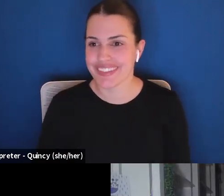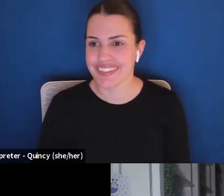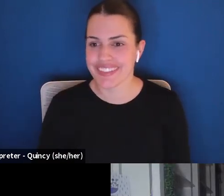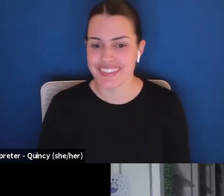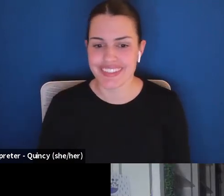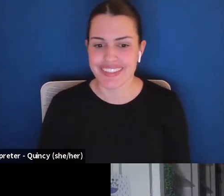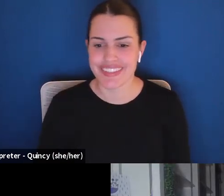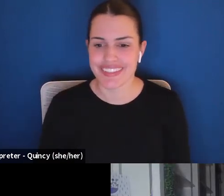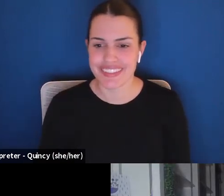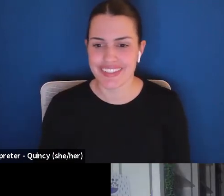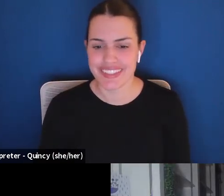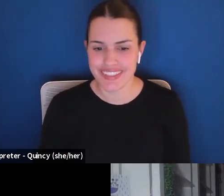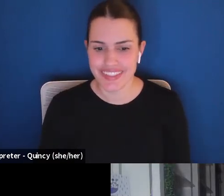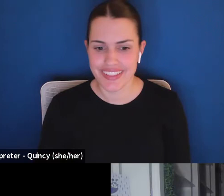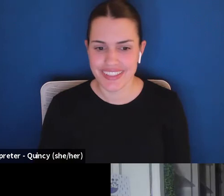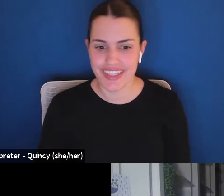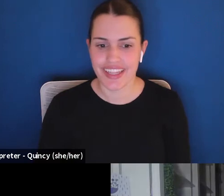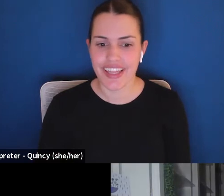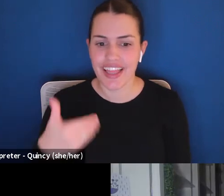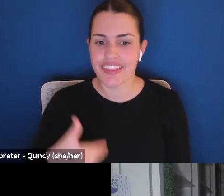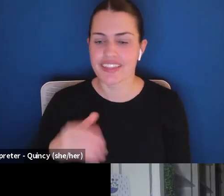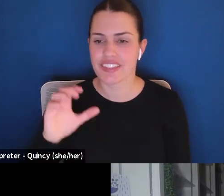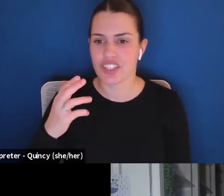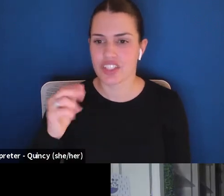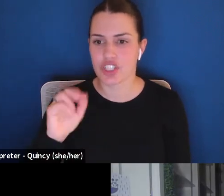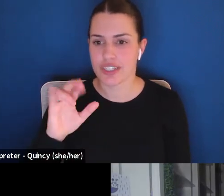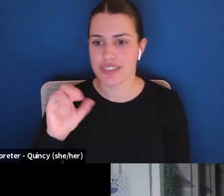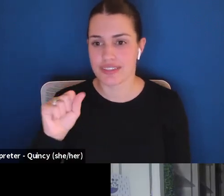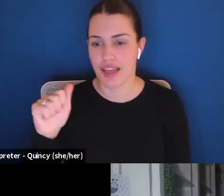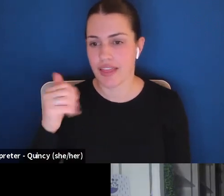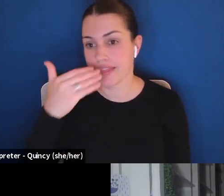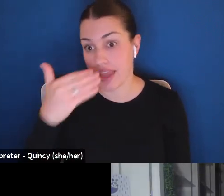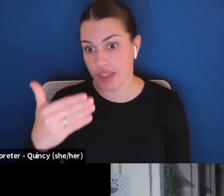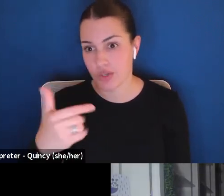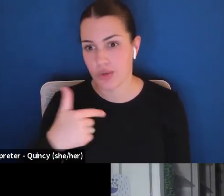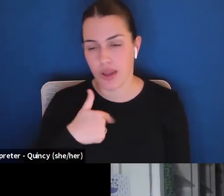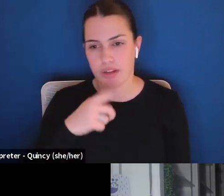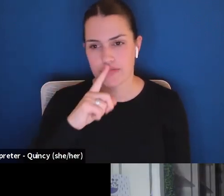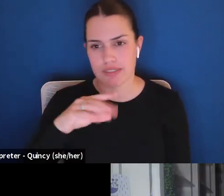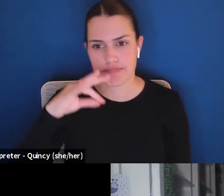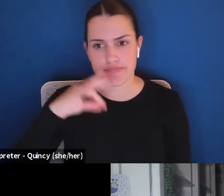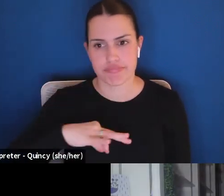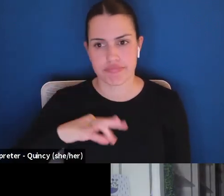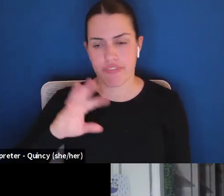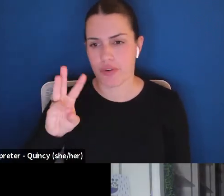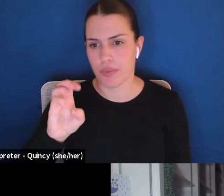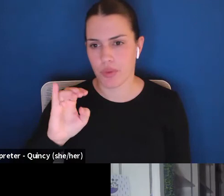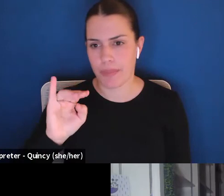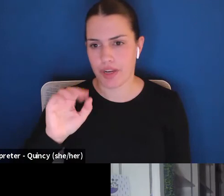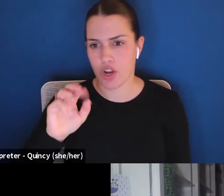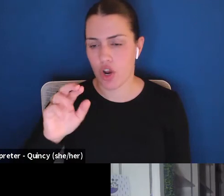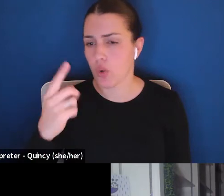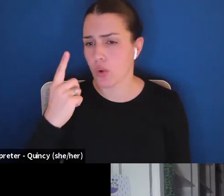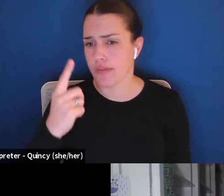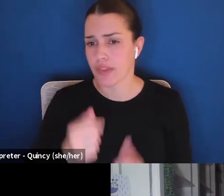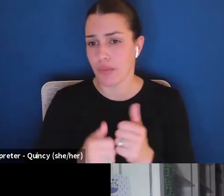Thank you. This is Carissa. And I also want to thank you. I gained a lot out of the webinar. And one of the most ones,